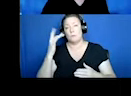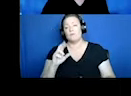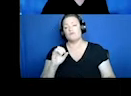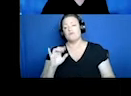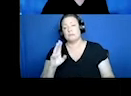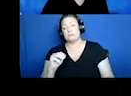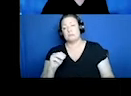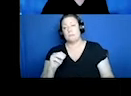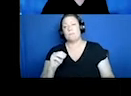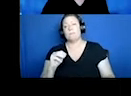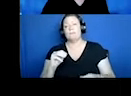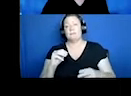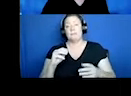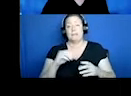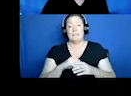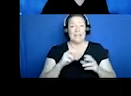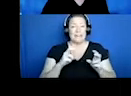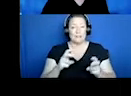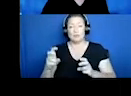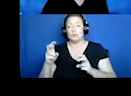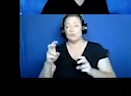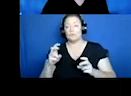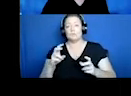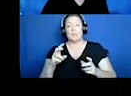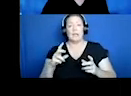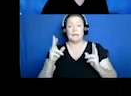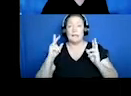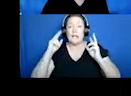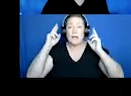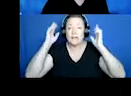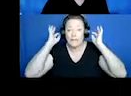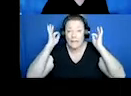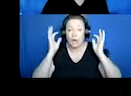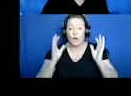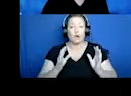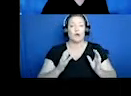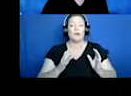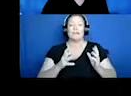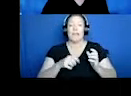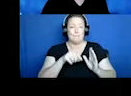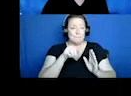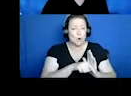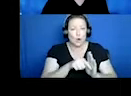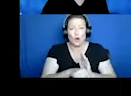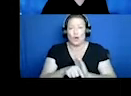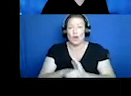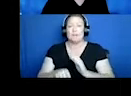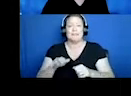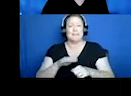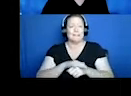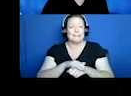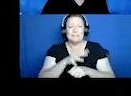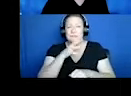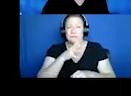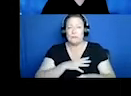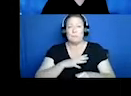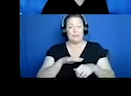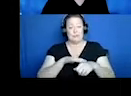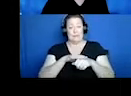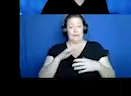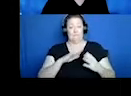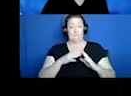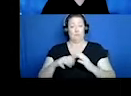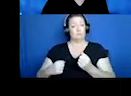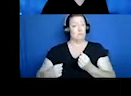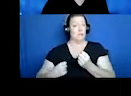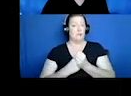and the mascot issue and the cutting of our children's hair and the attention to missing and murdered Indigenous women, why Native communities advocate